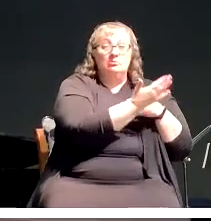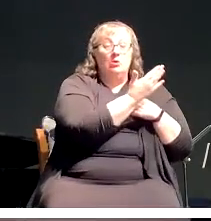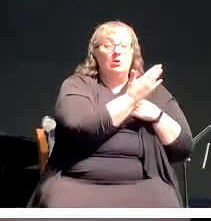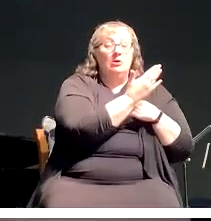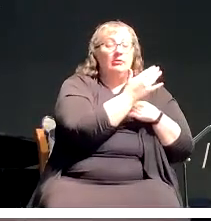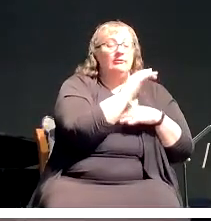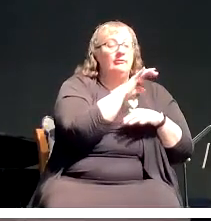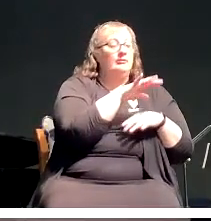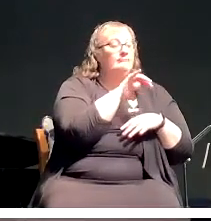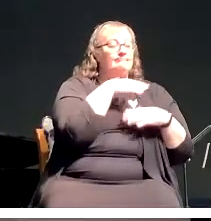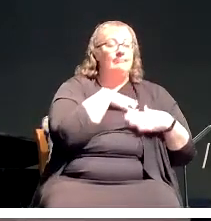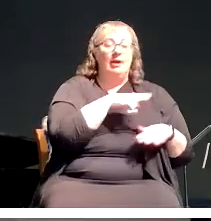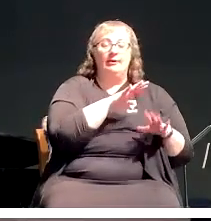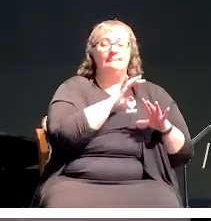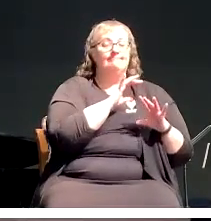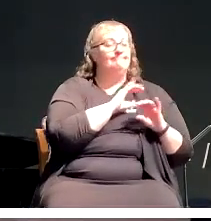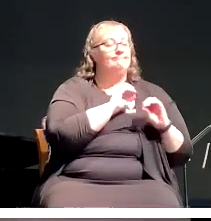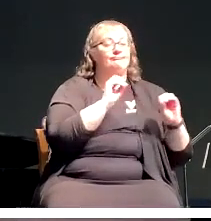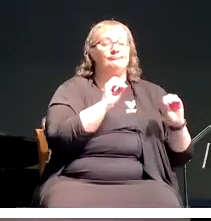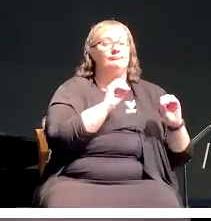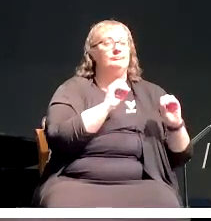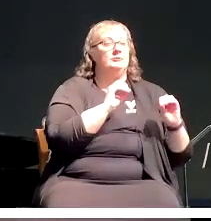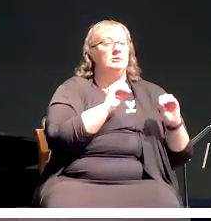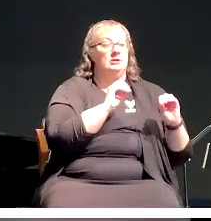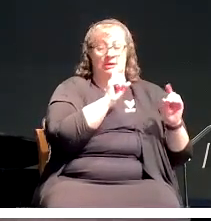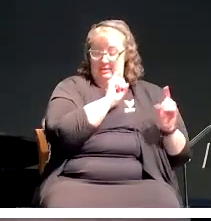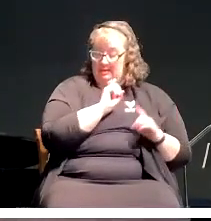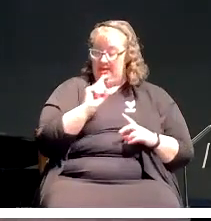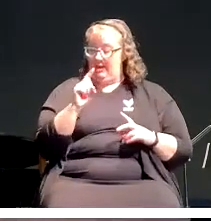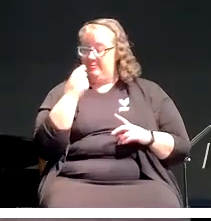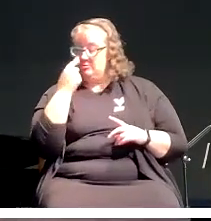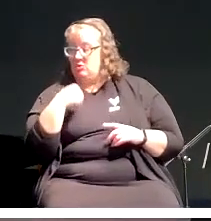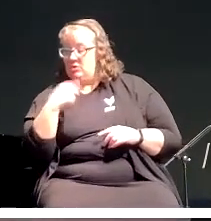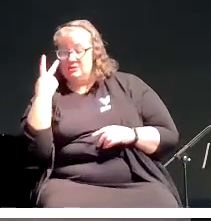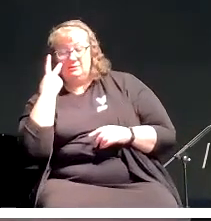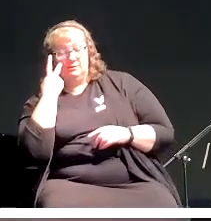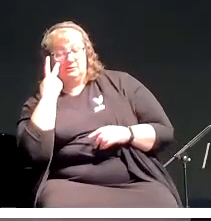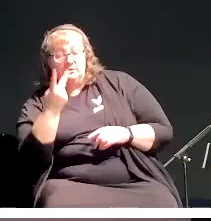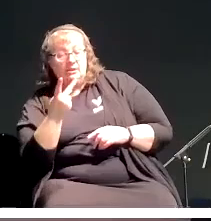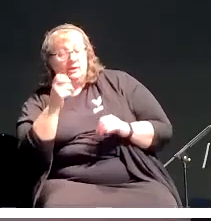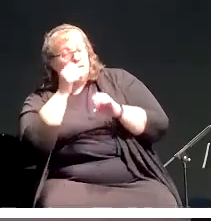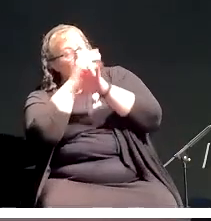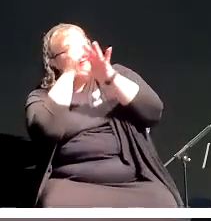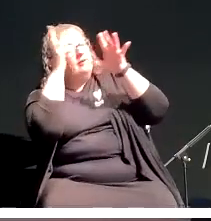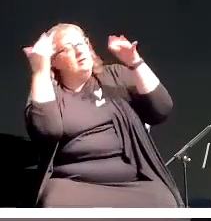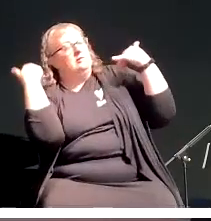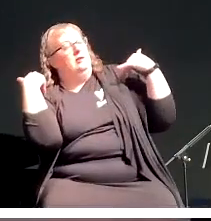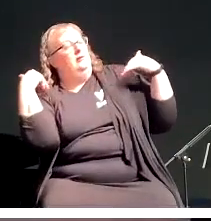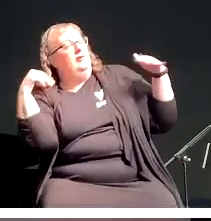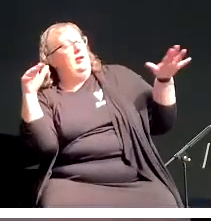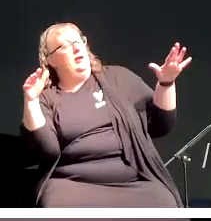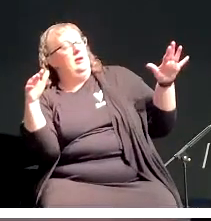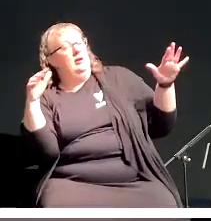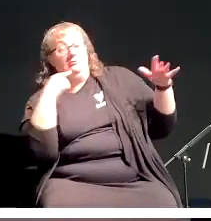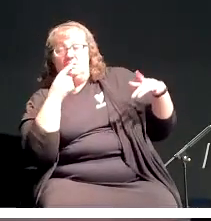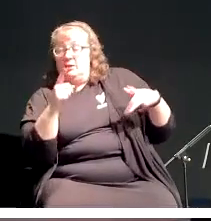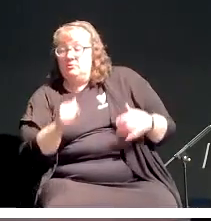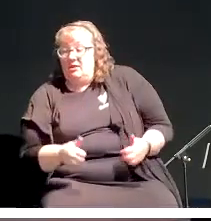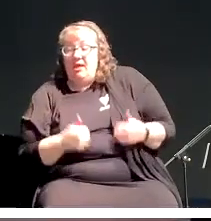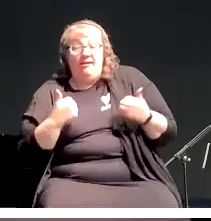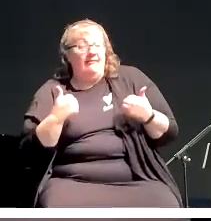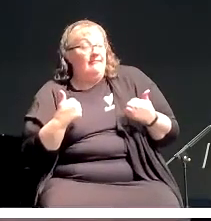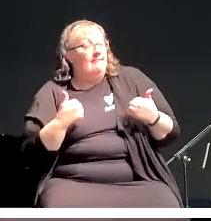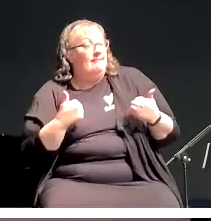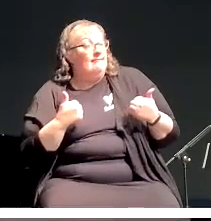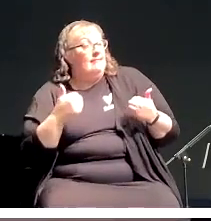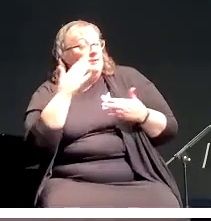but didn't find his body. They came and told us that they had seen a vision of angels who said he was alive.